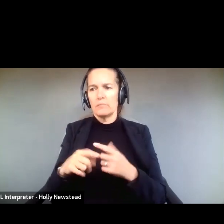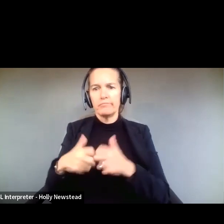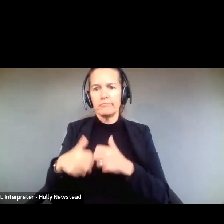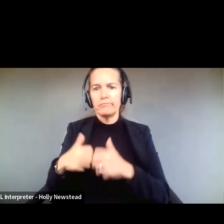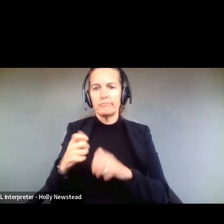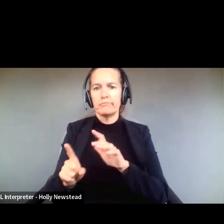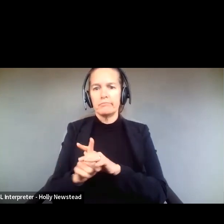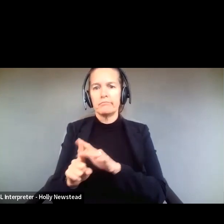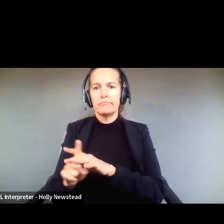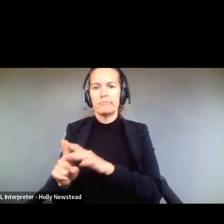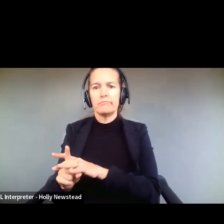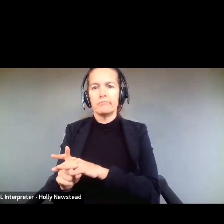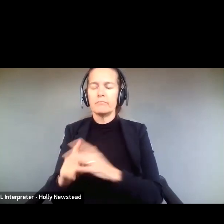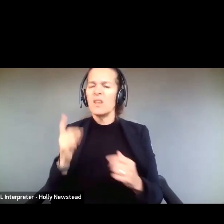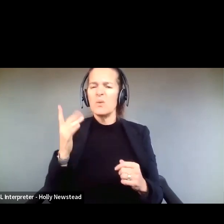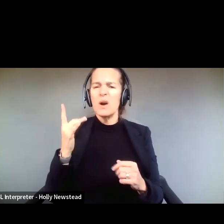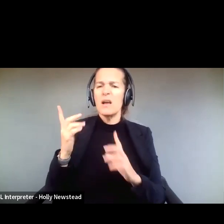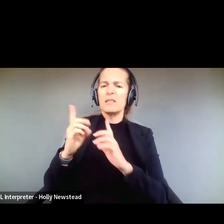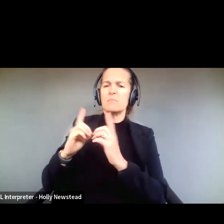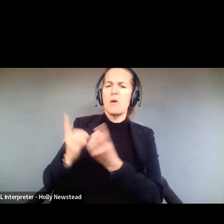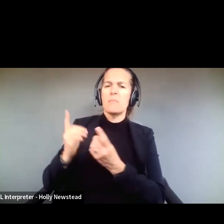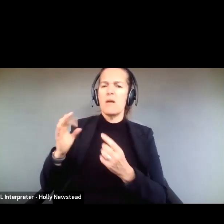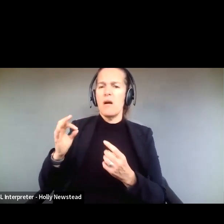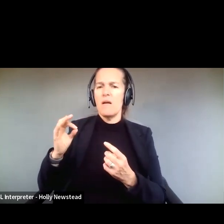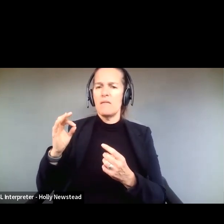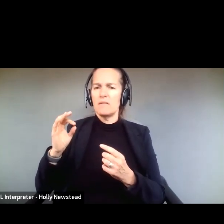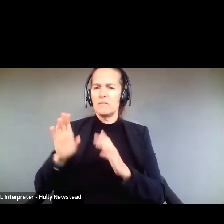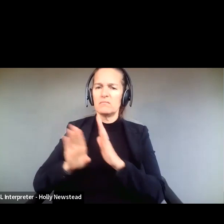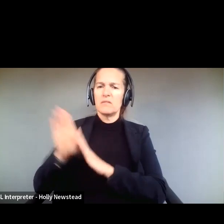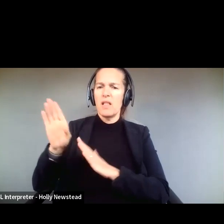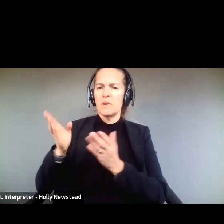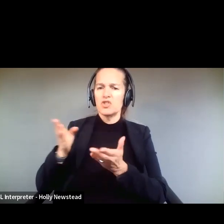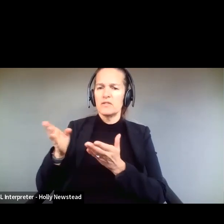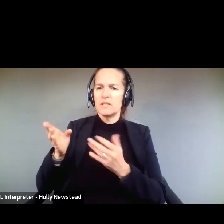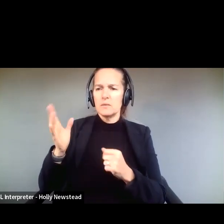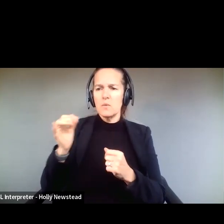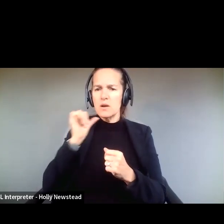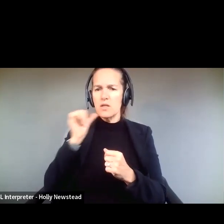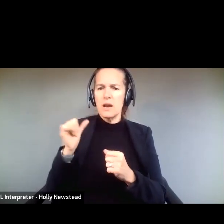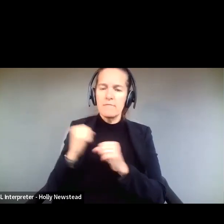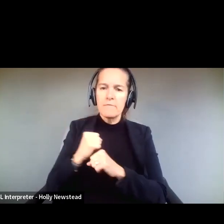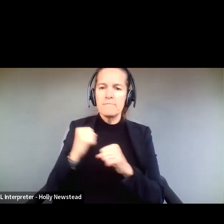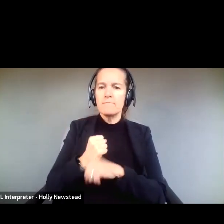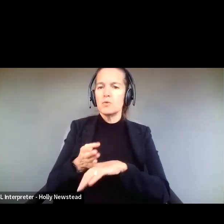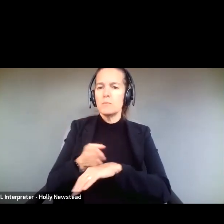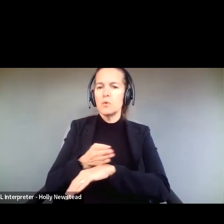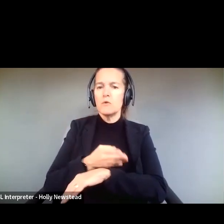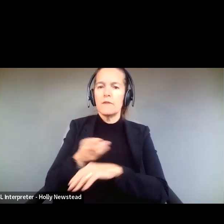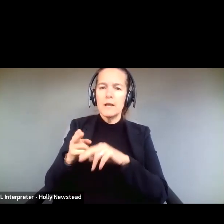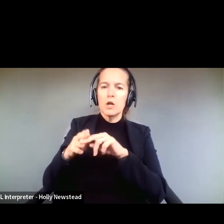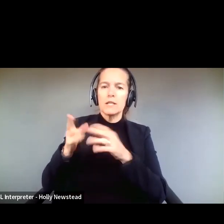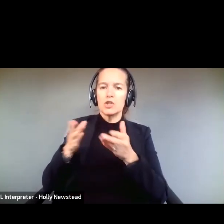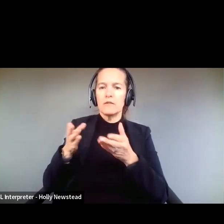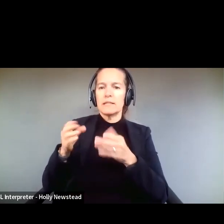emerge. Why isn't the Department of Developmental Services fighting to improve and increase services in the